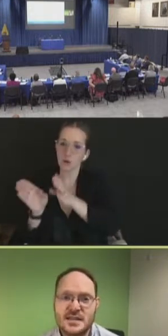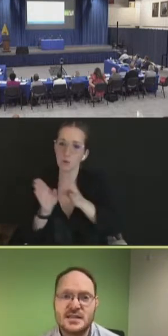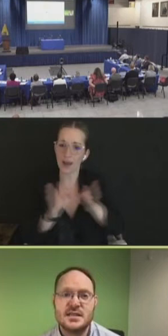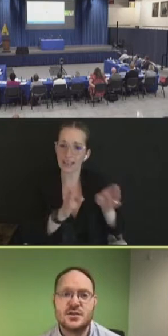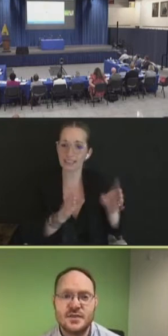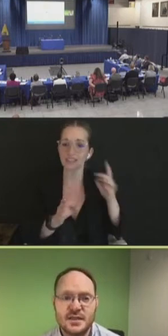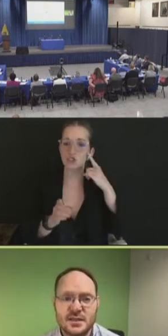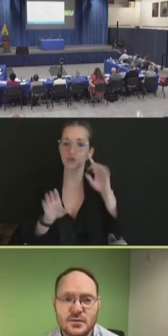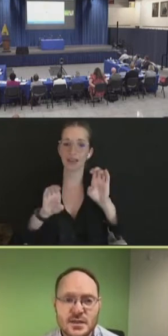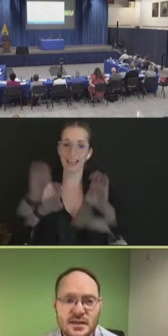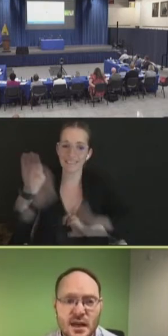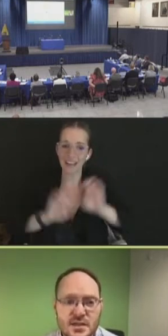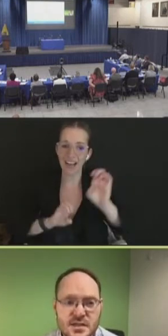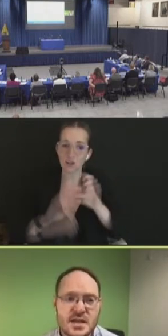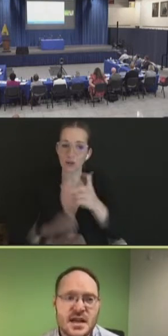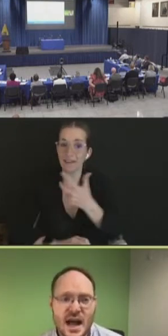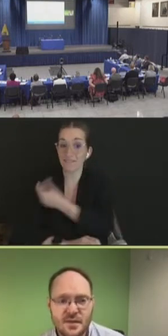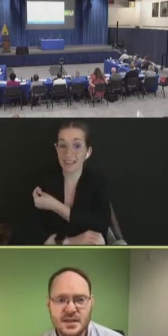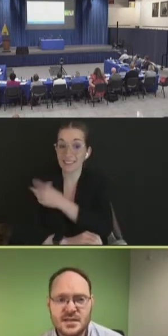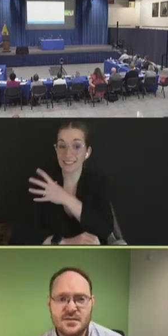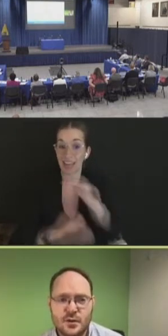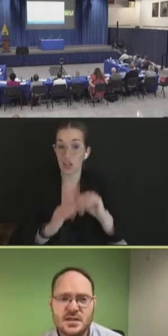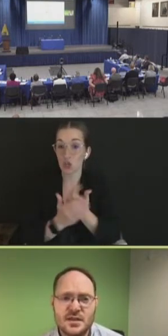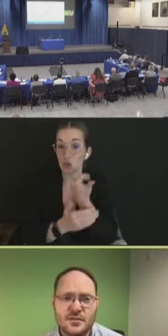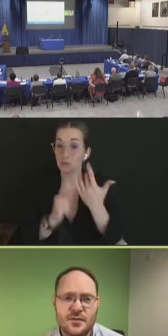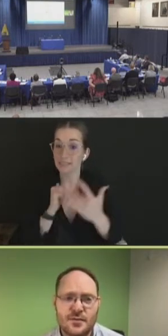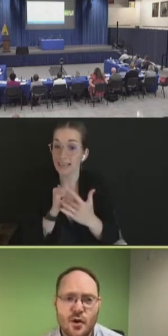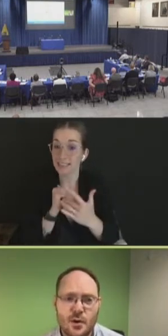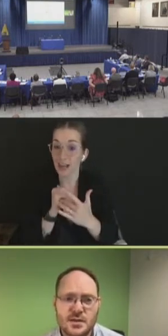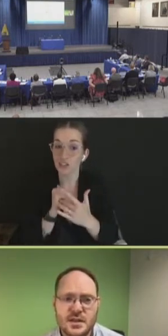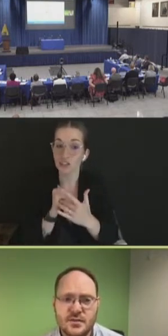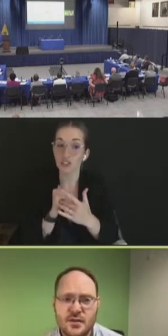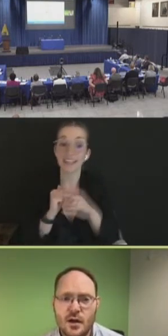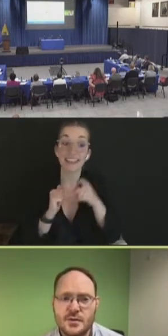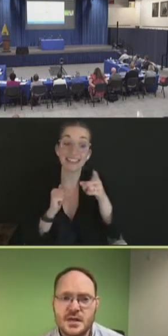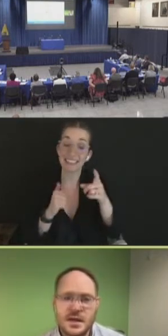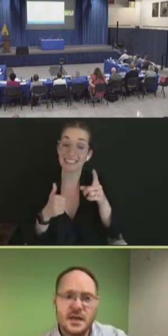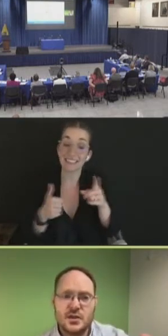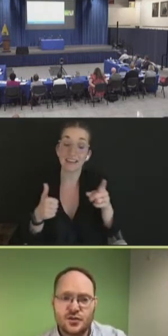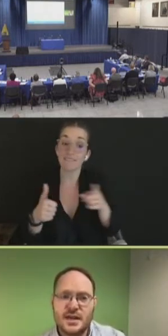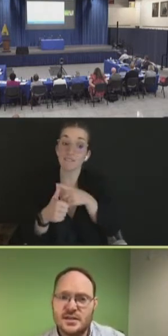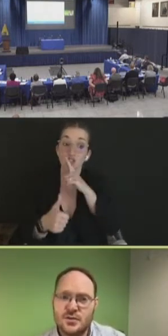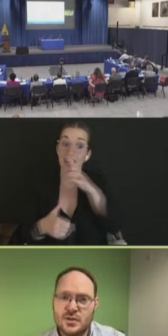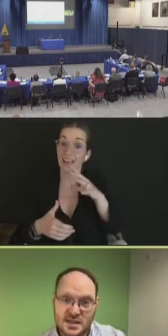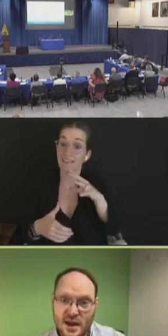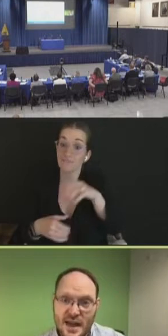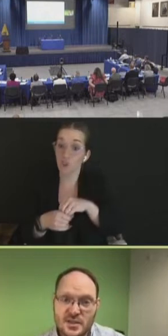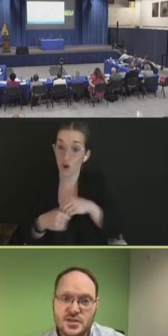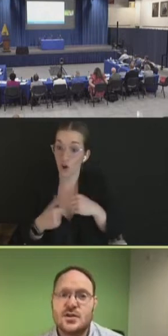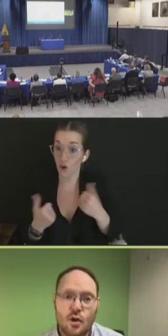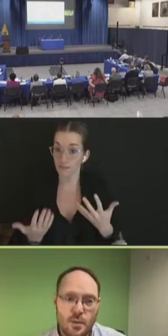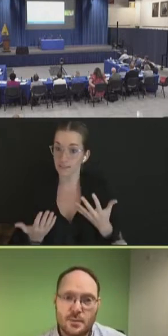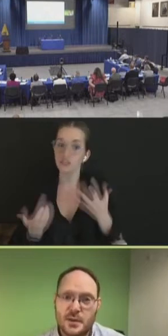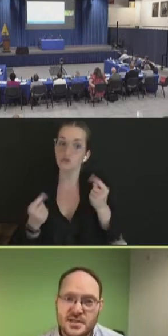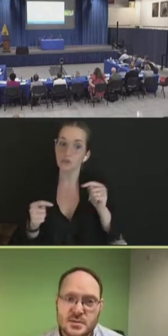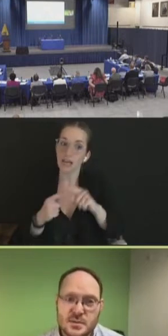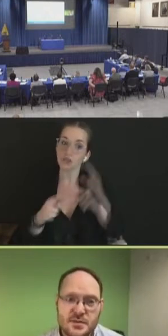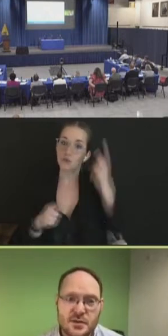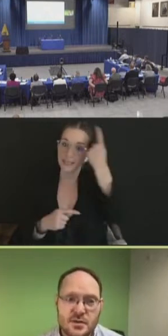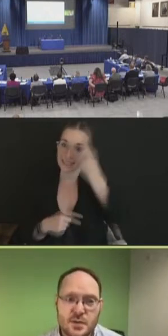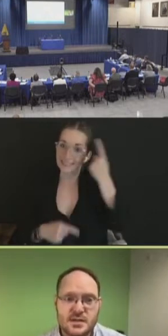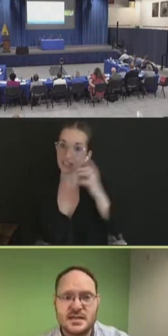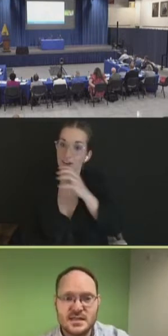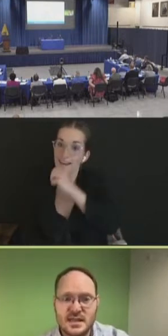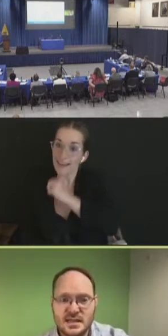evaluating vaccines or inventing new technologies. And this, firstly and foremost, involves trying to consider age or